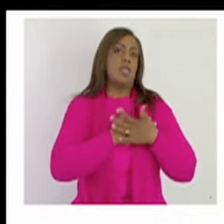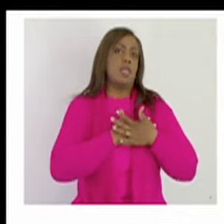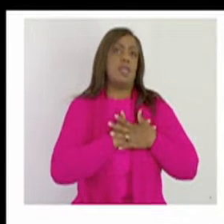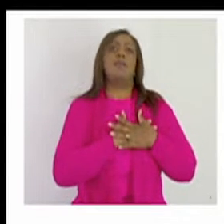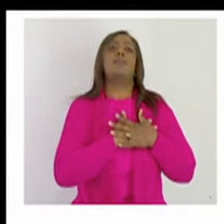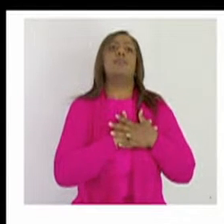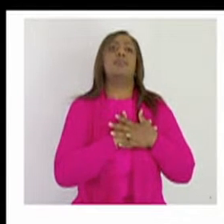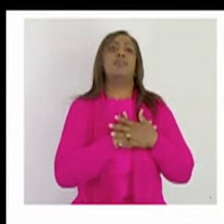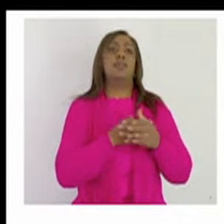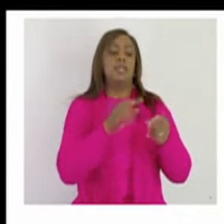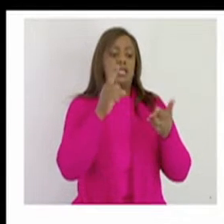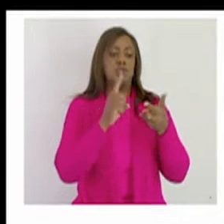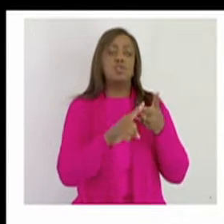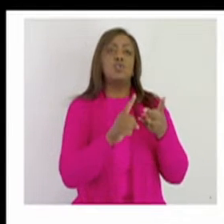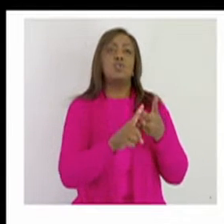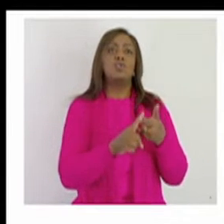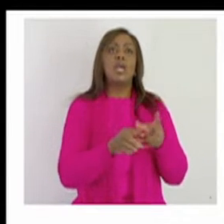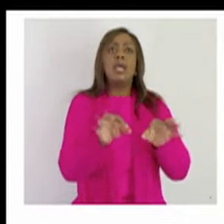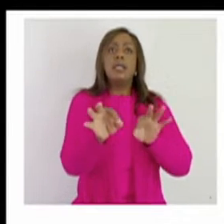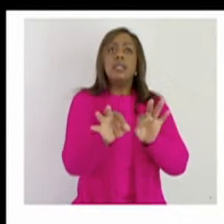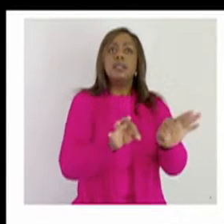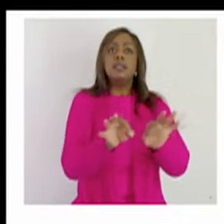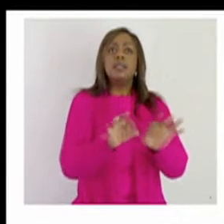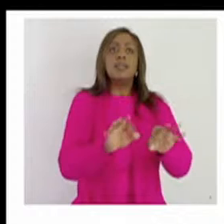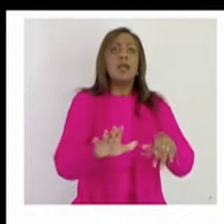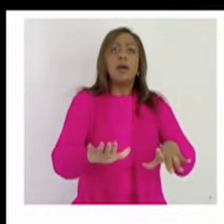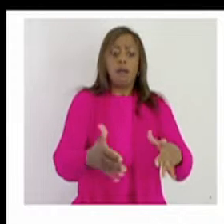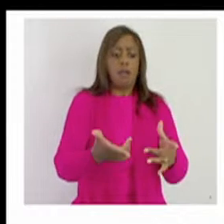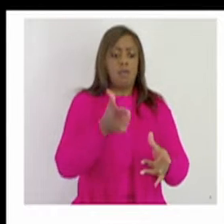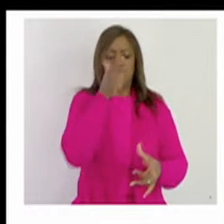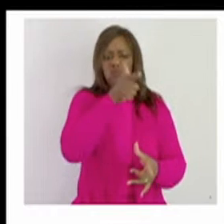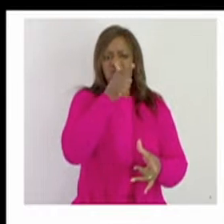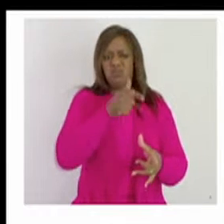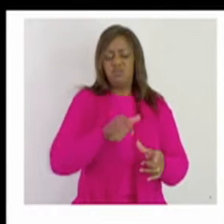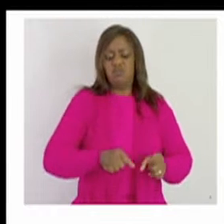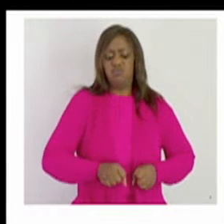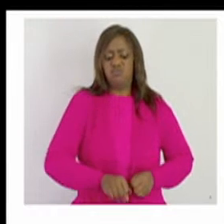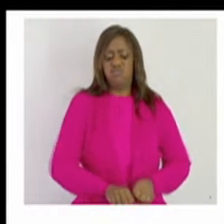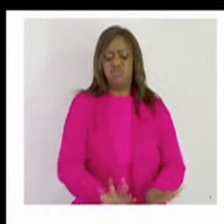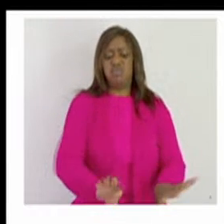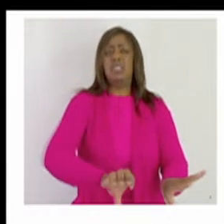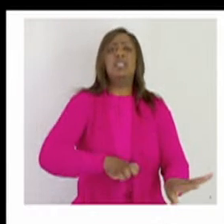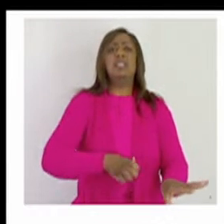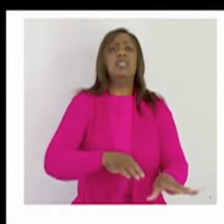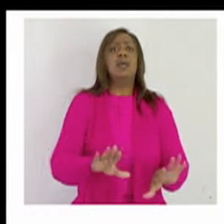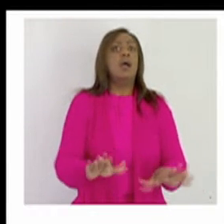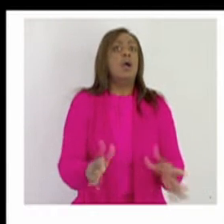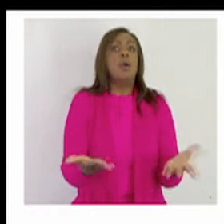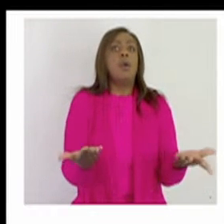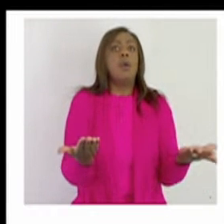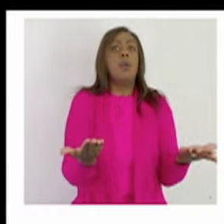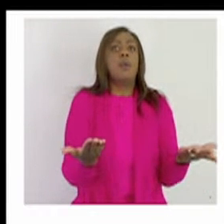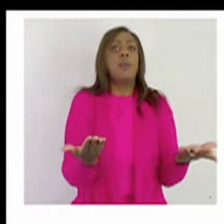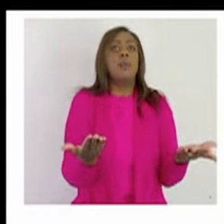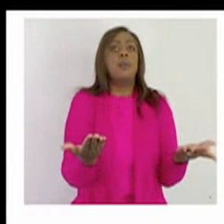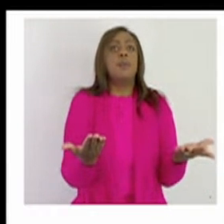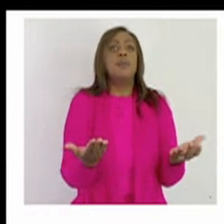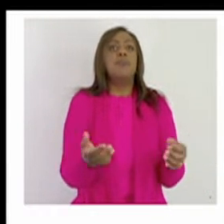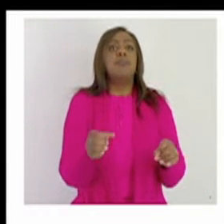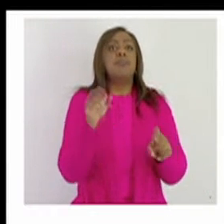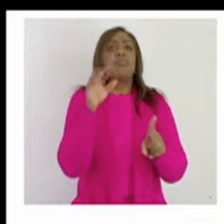question. Number 2, describe sexually transmitted diseases, or to say STDs, in terms of